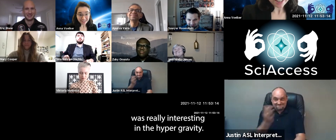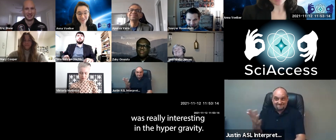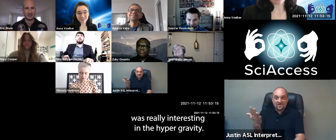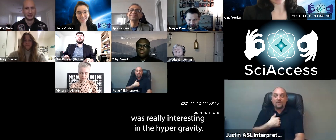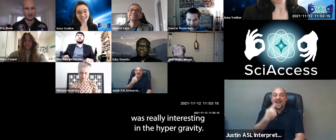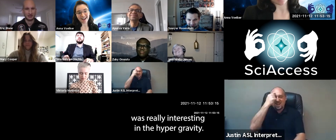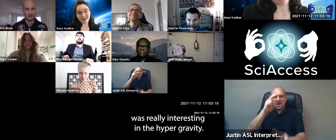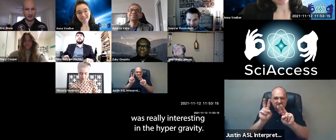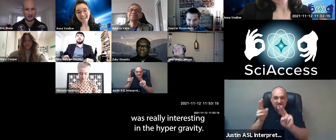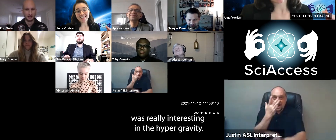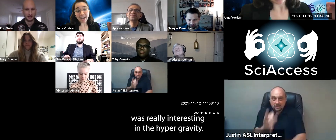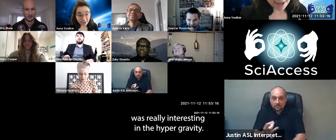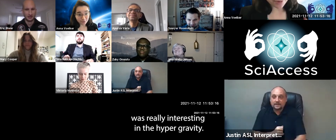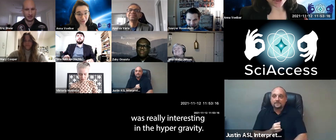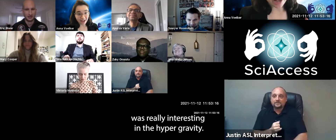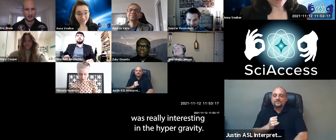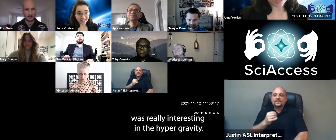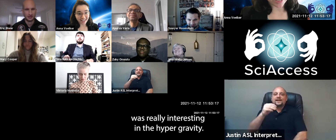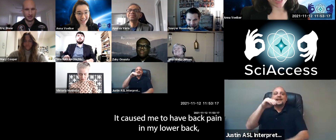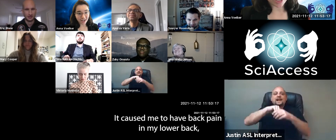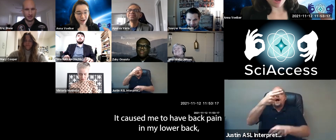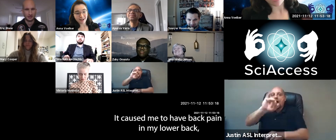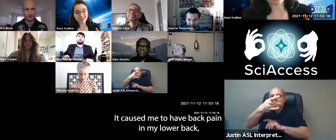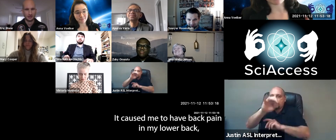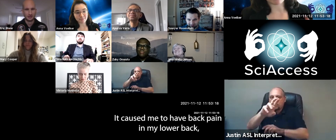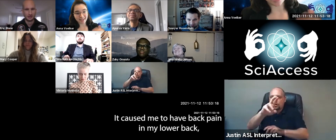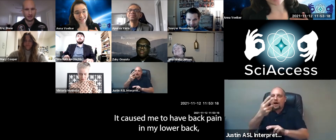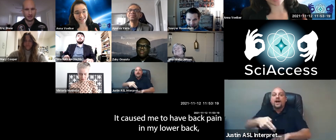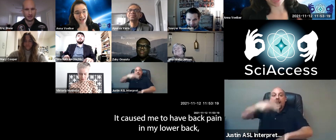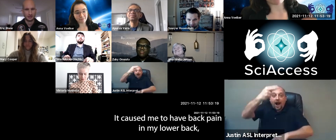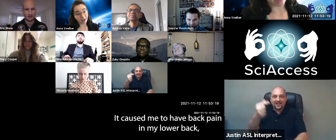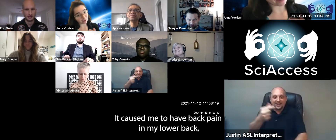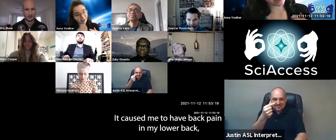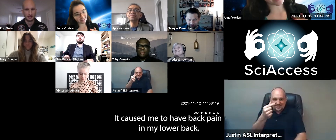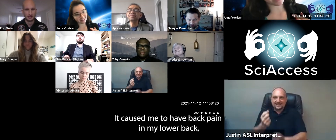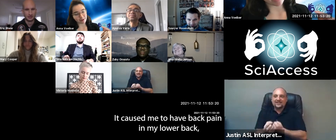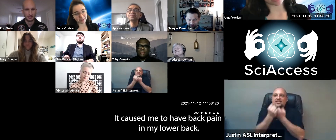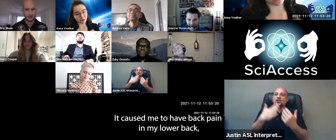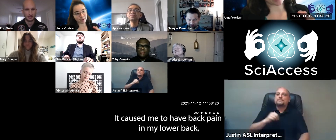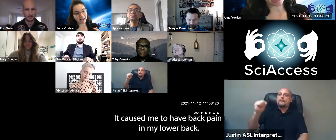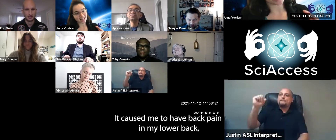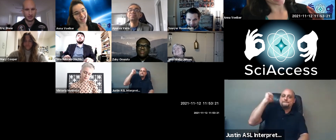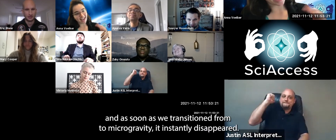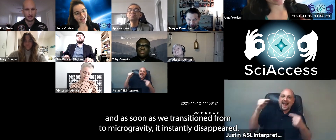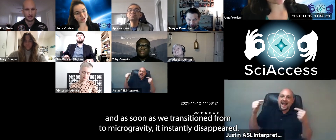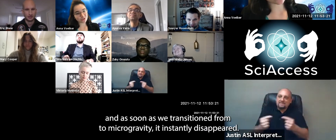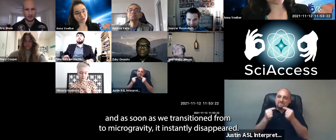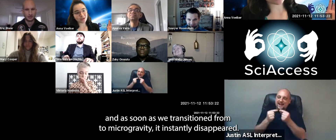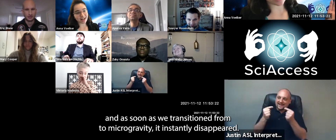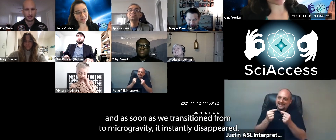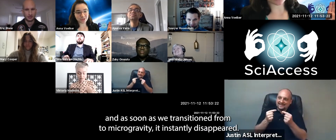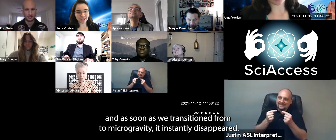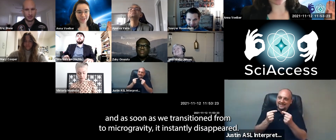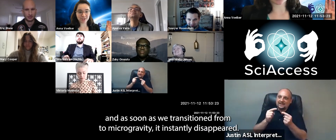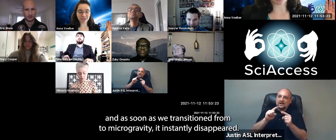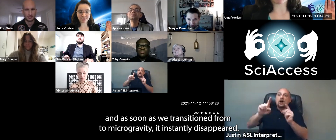was really interesting, in the hypergravity, it caused me to have back pain in my lower back. And as soon